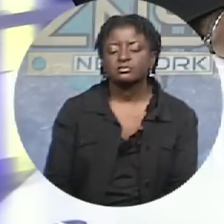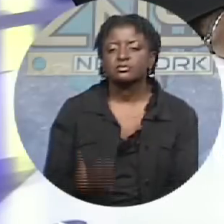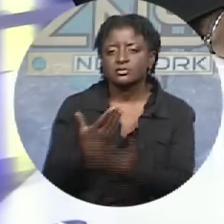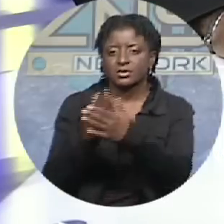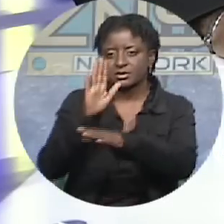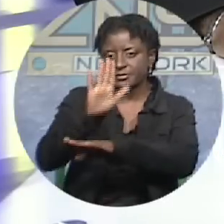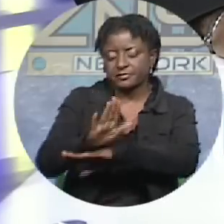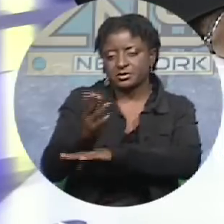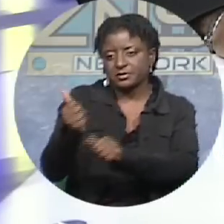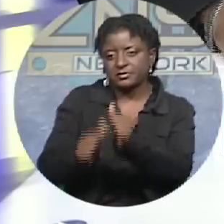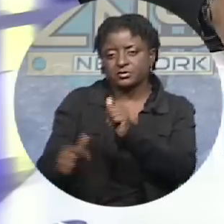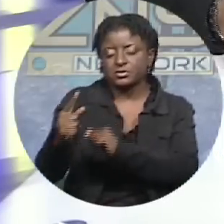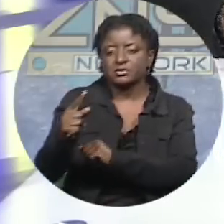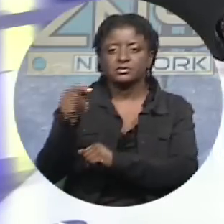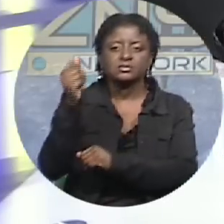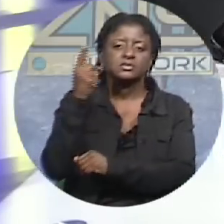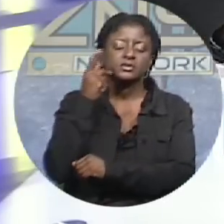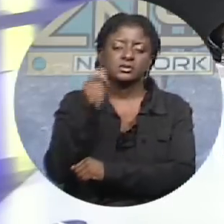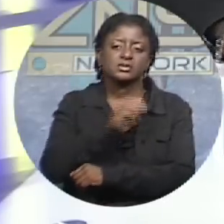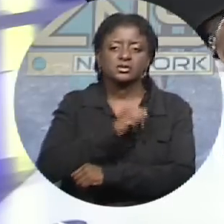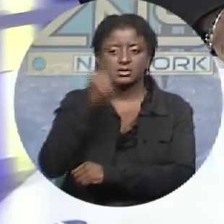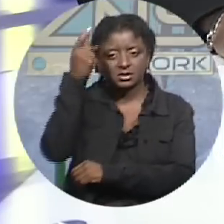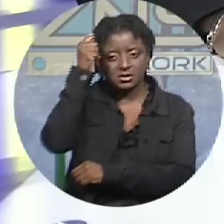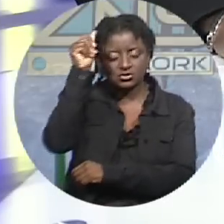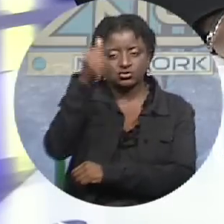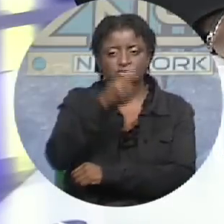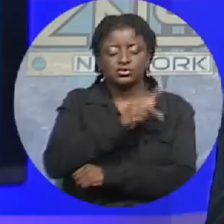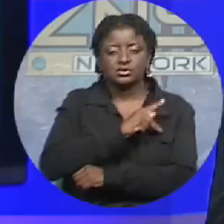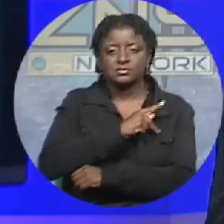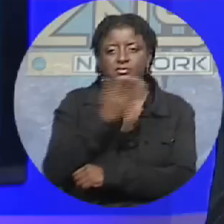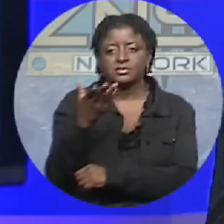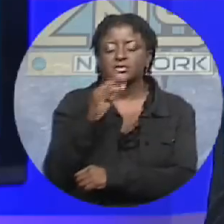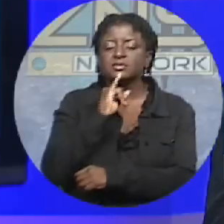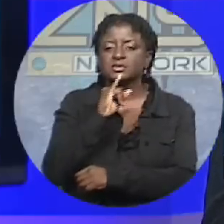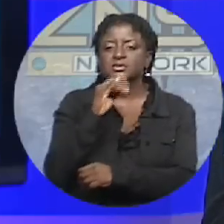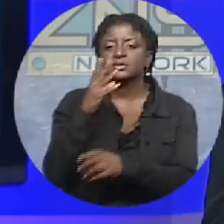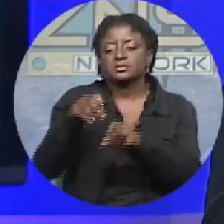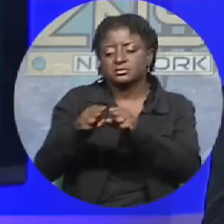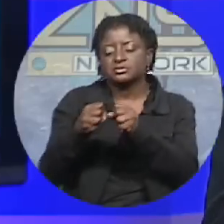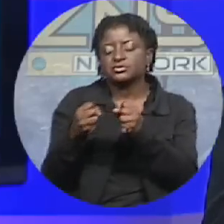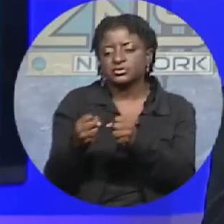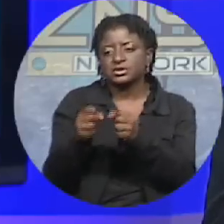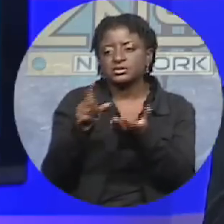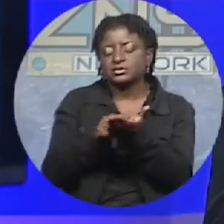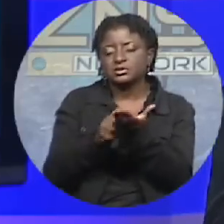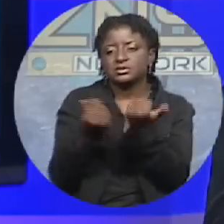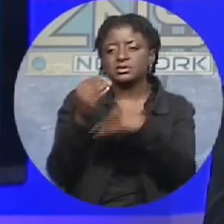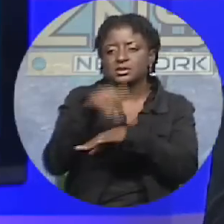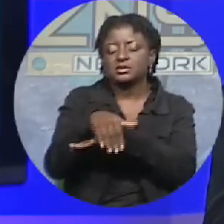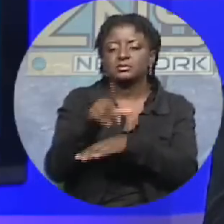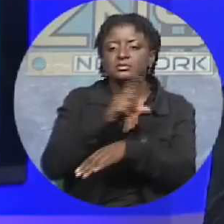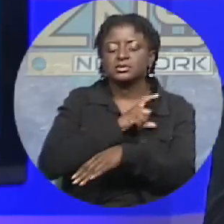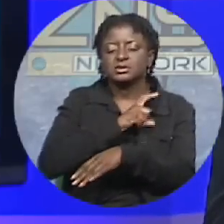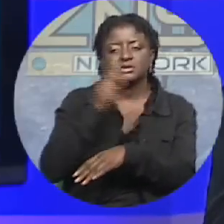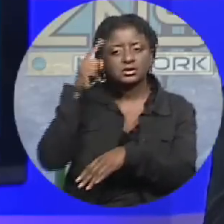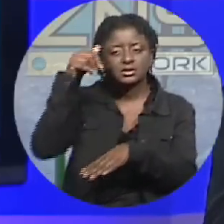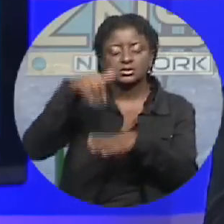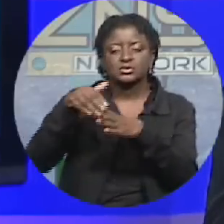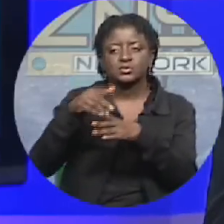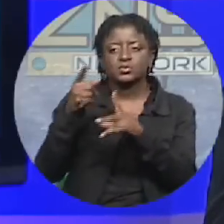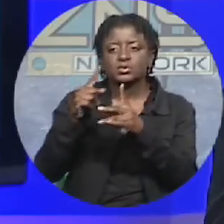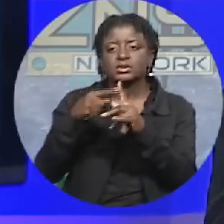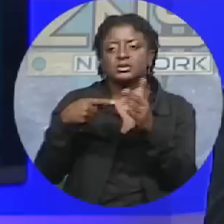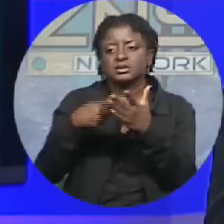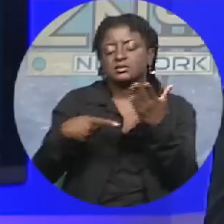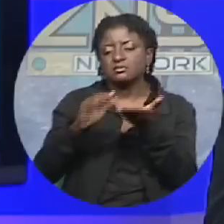Good evening, everyone. I'm Keisha Adderley. And I'm Andrew Knowles. Thanks for joining us. Well, there is some breaking news tonight. Police are looking into what appears to be